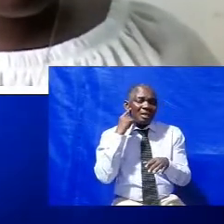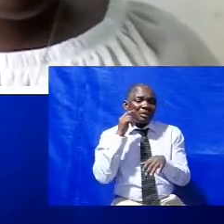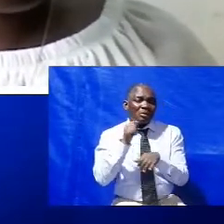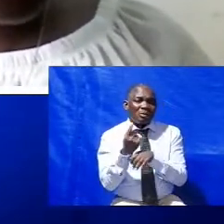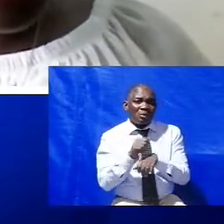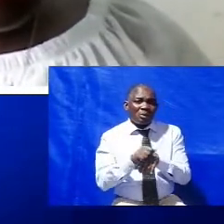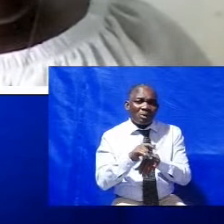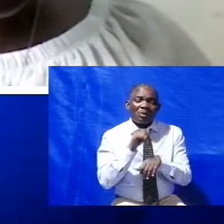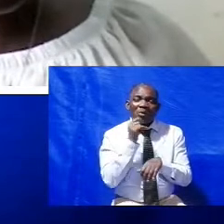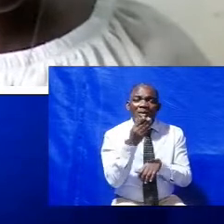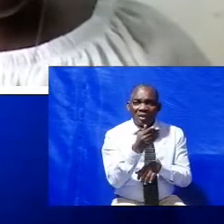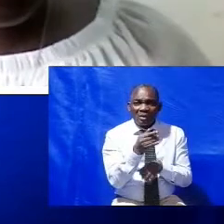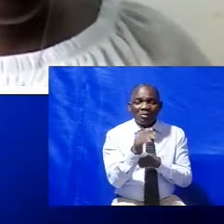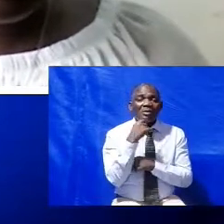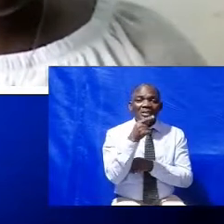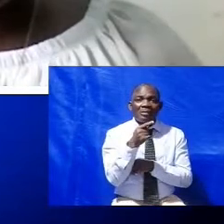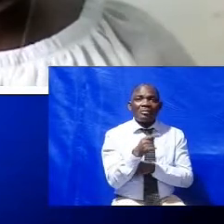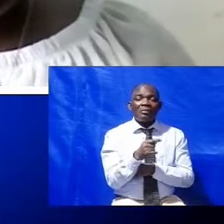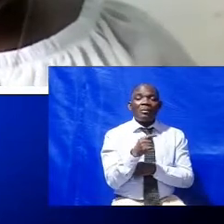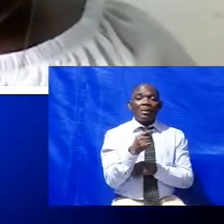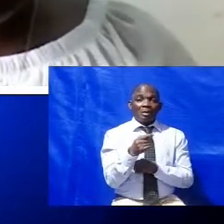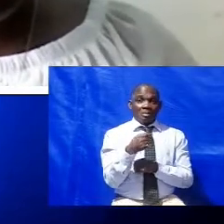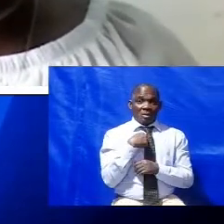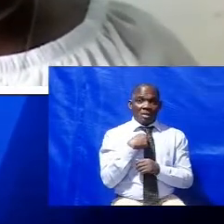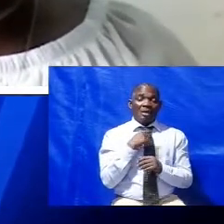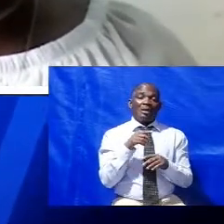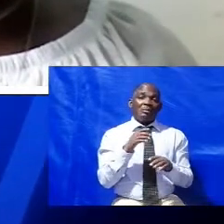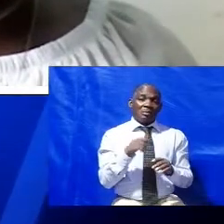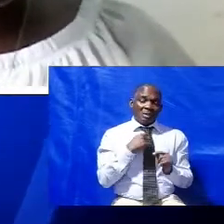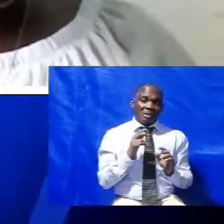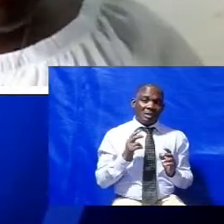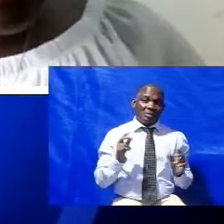here. I was walking alone and you are not there. And God told that